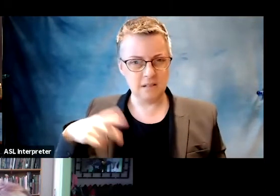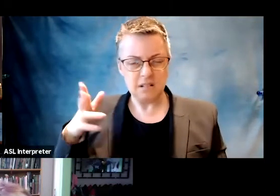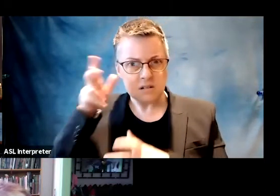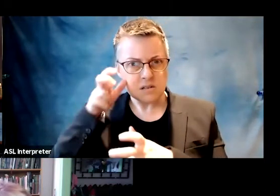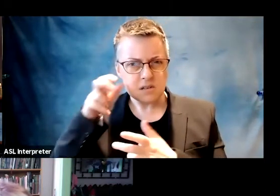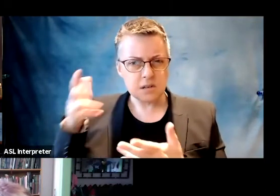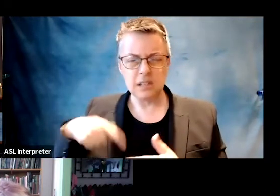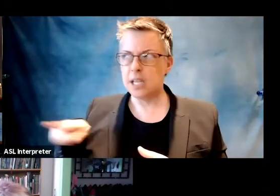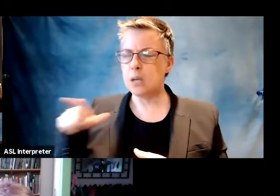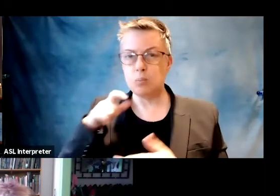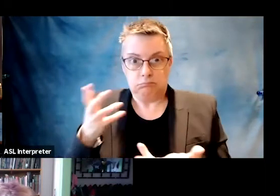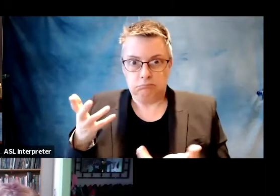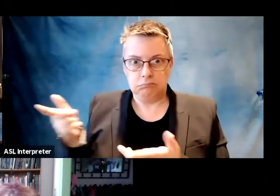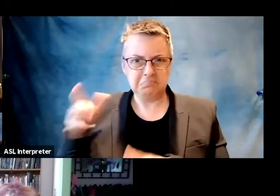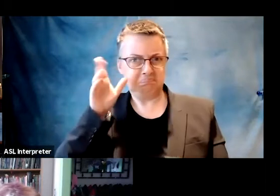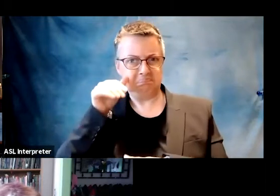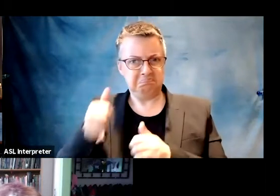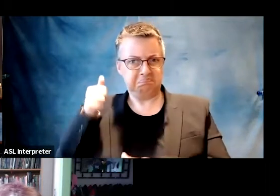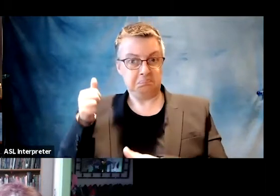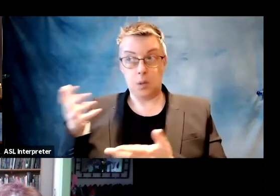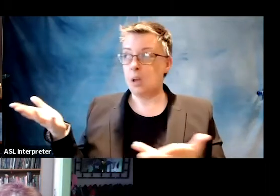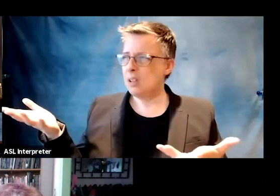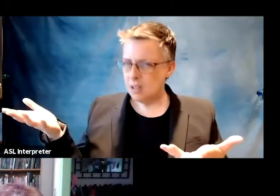do his tricks for the audience. Um,